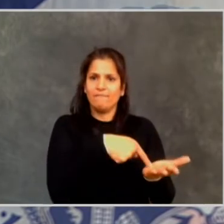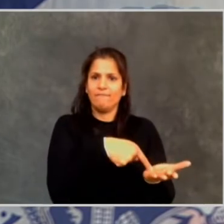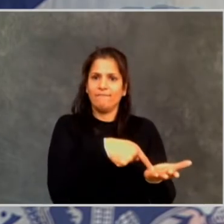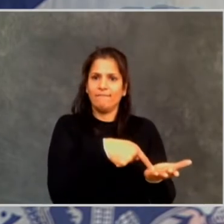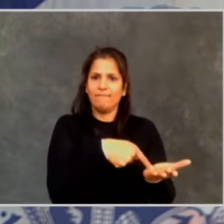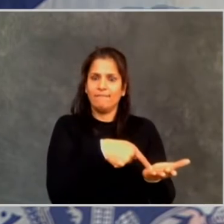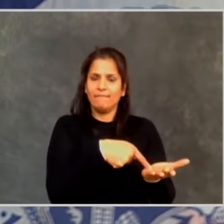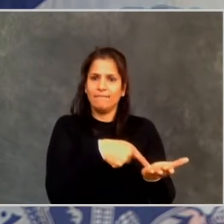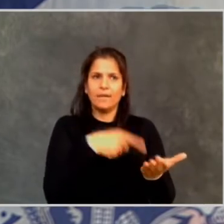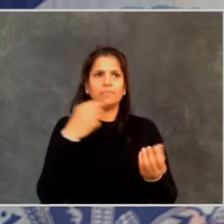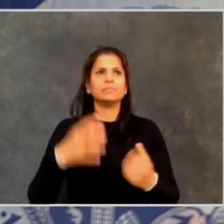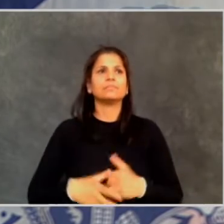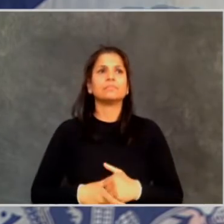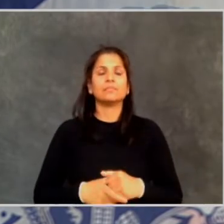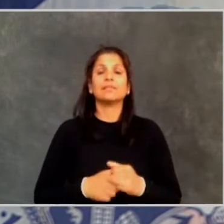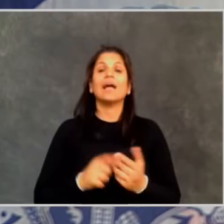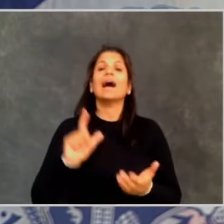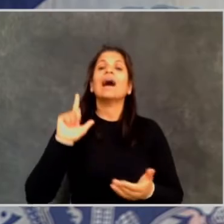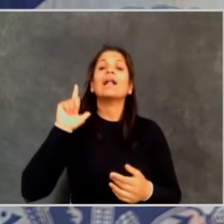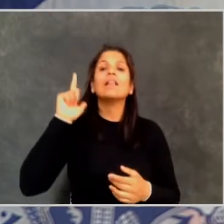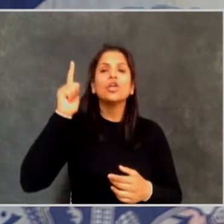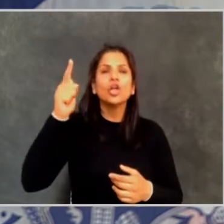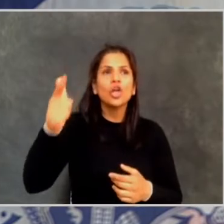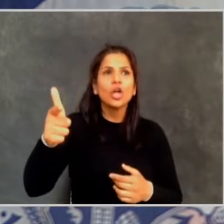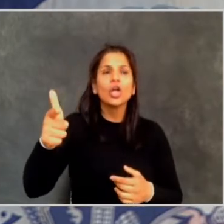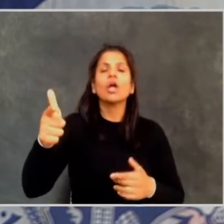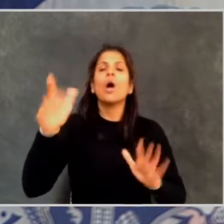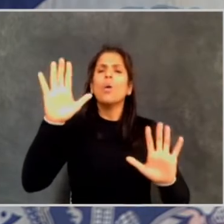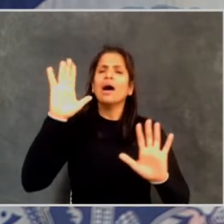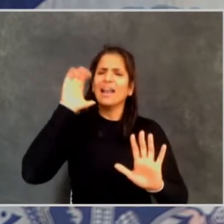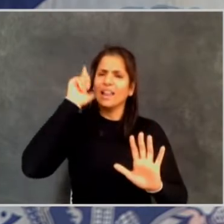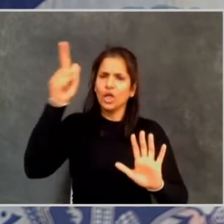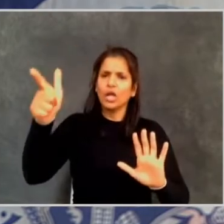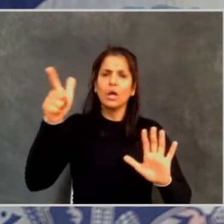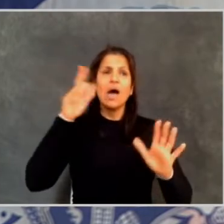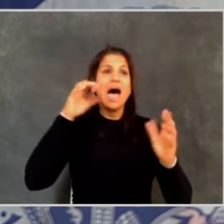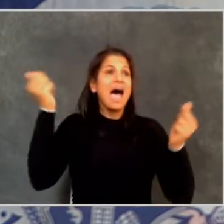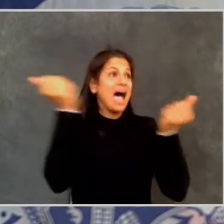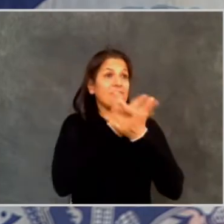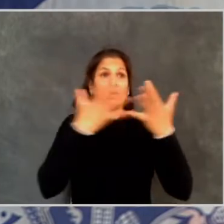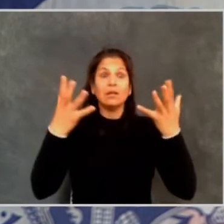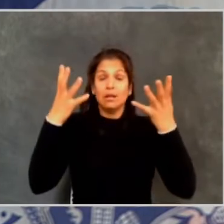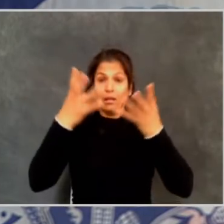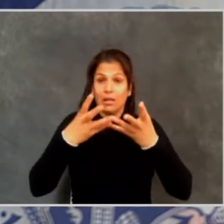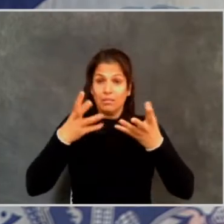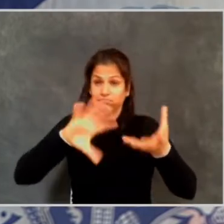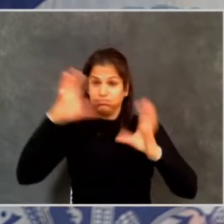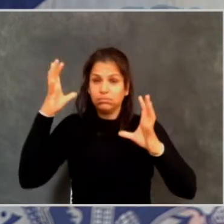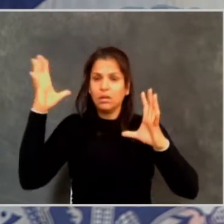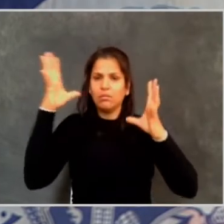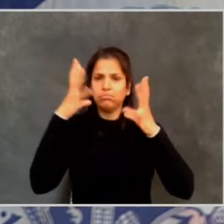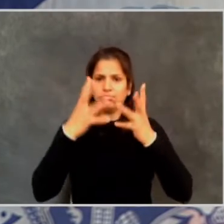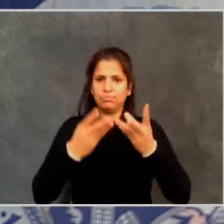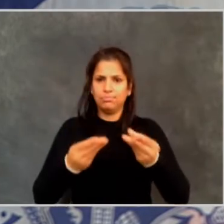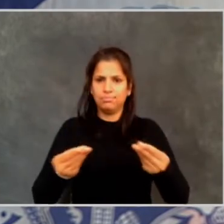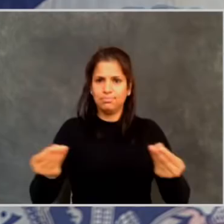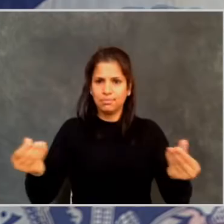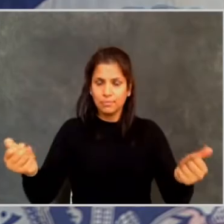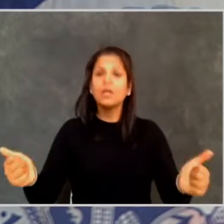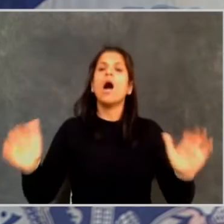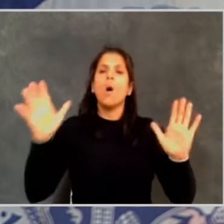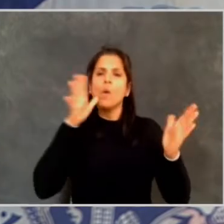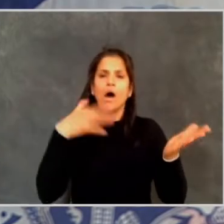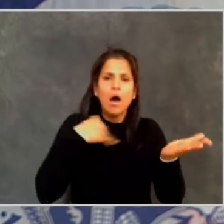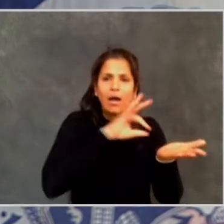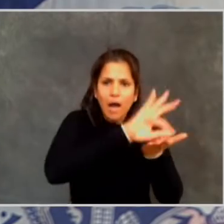March 1st. The first death was a while after that. So we're really talking about a universe